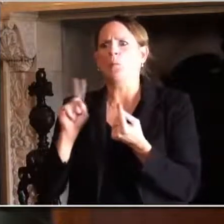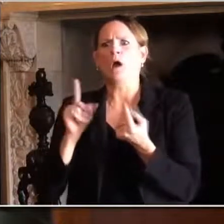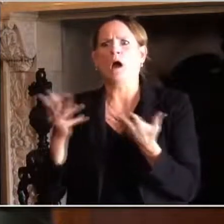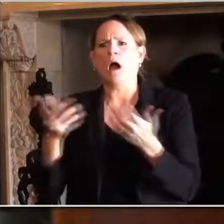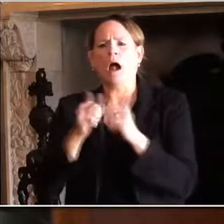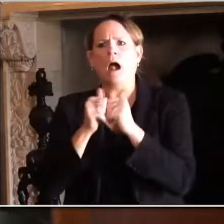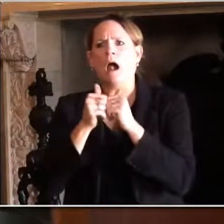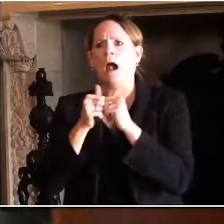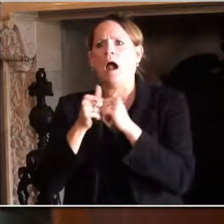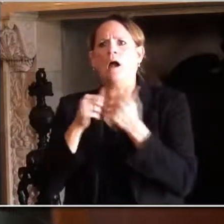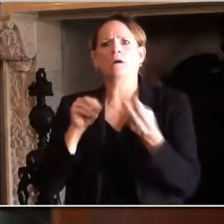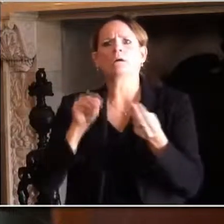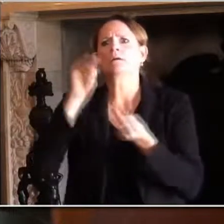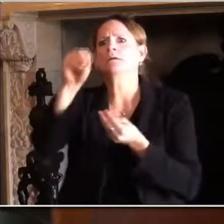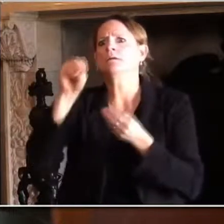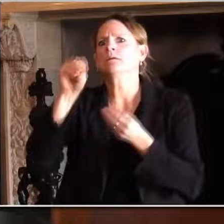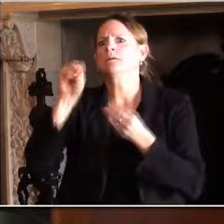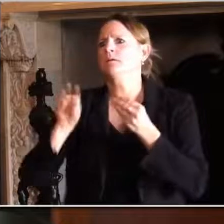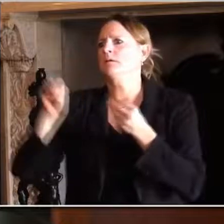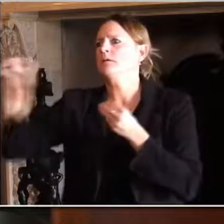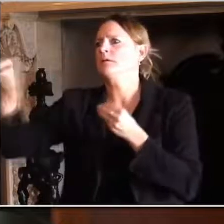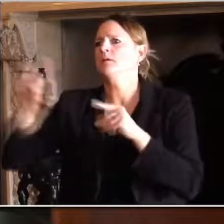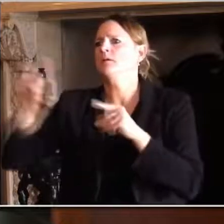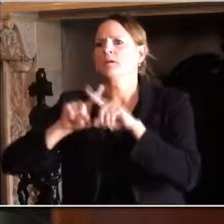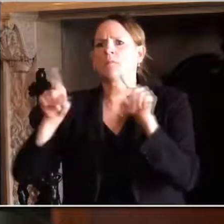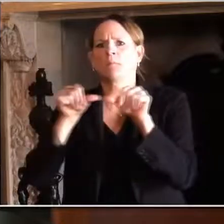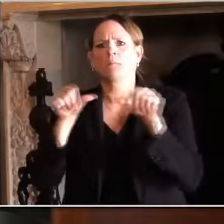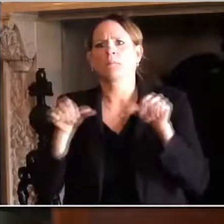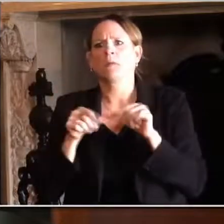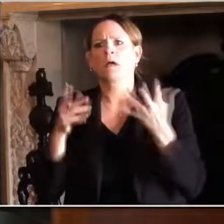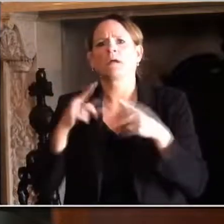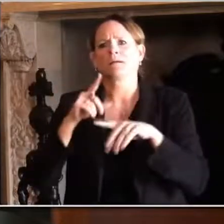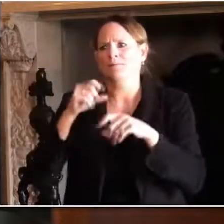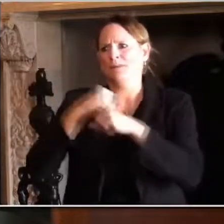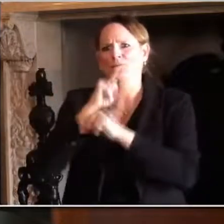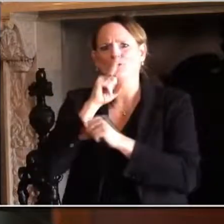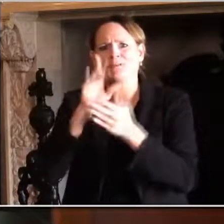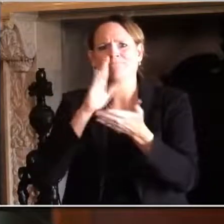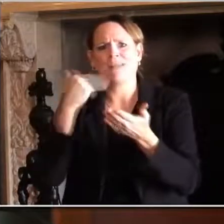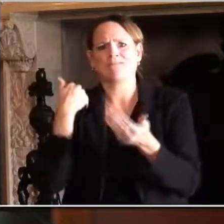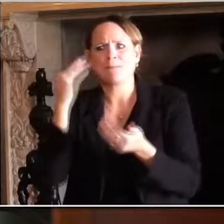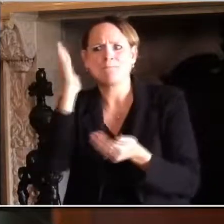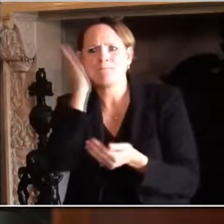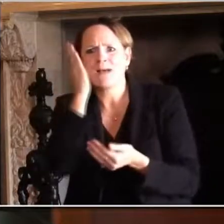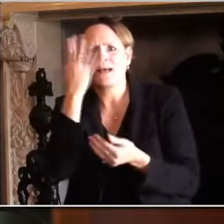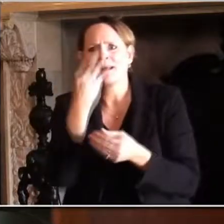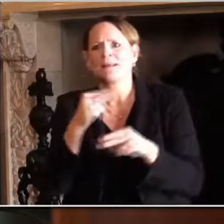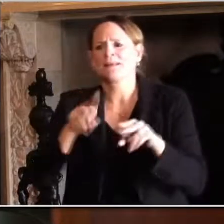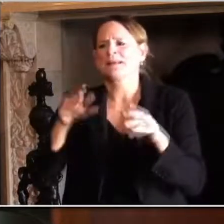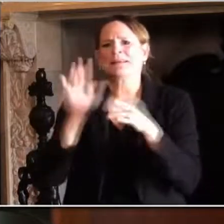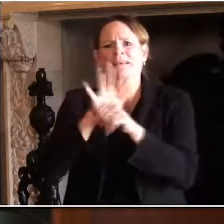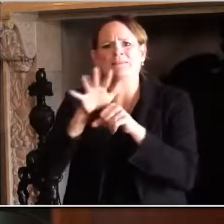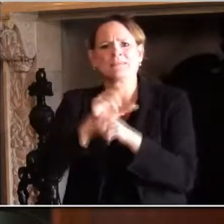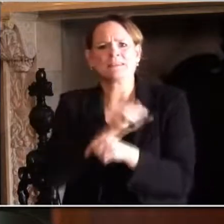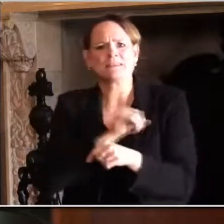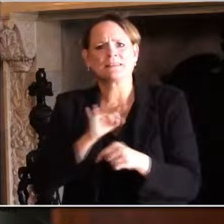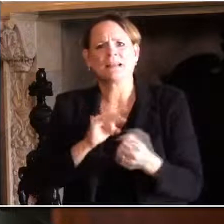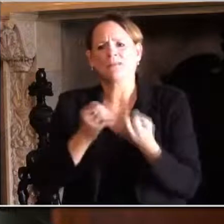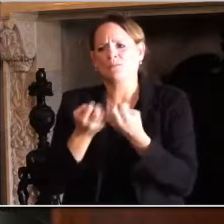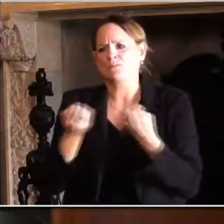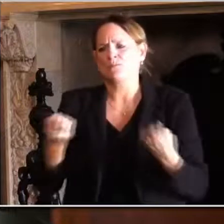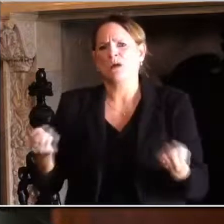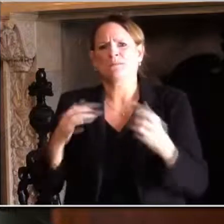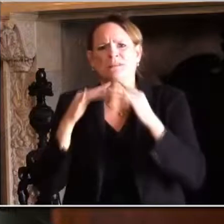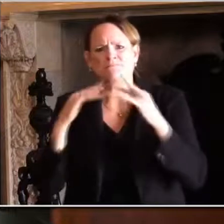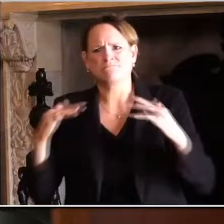bed capacity and their ability to serve patients should they need it. So I think overall, I